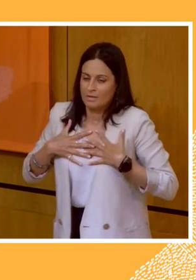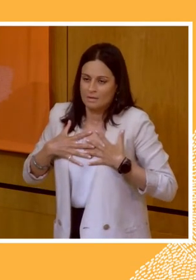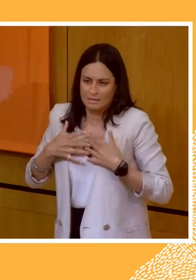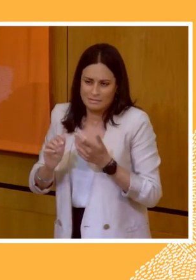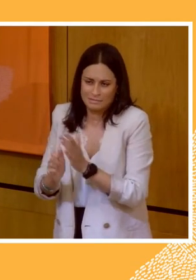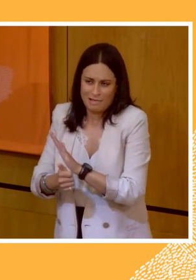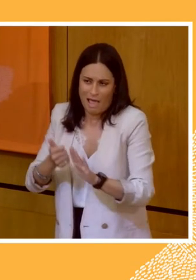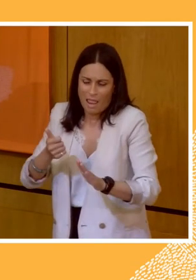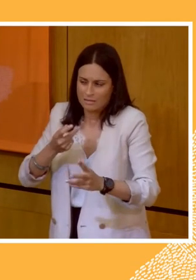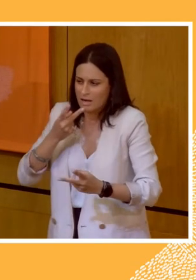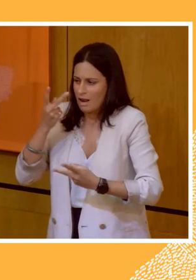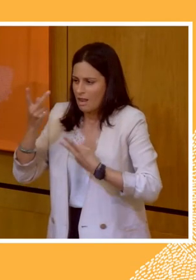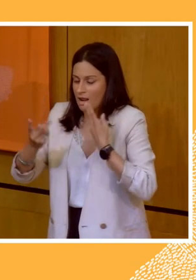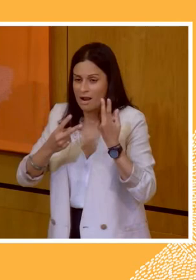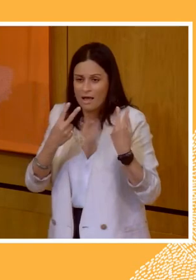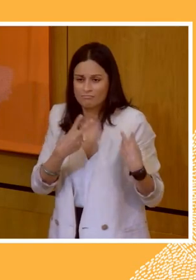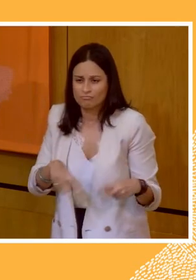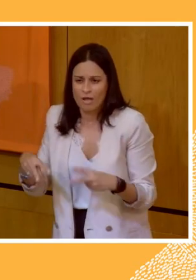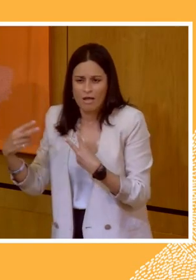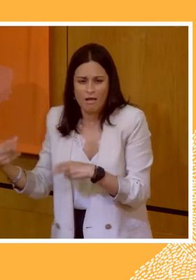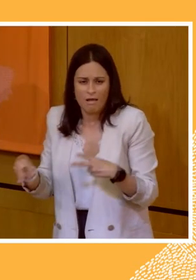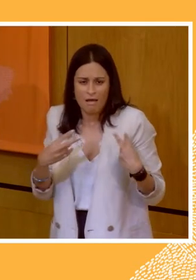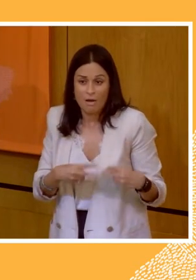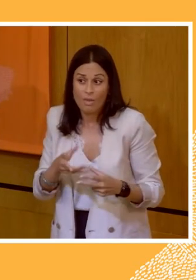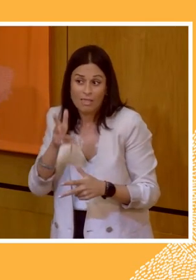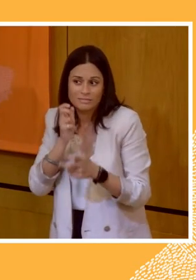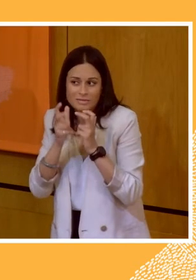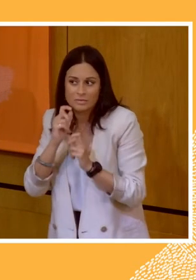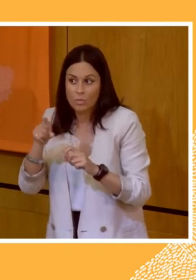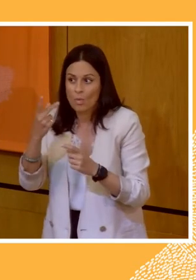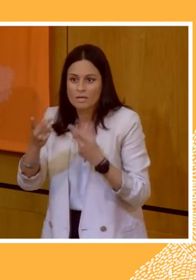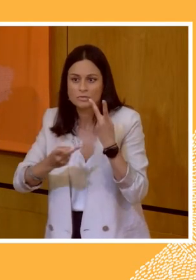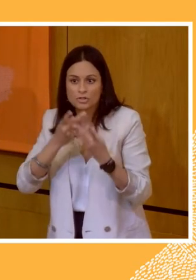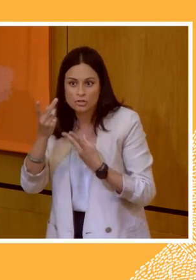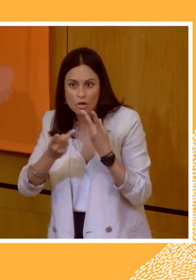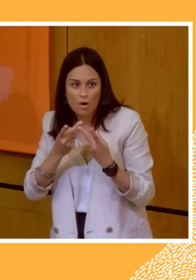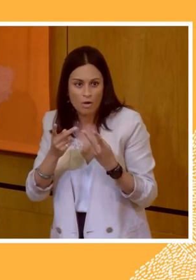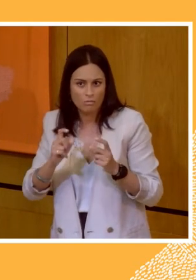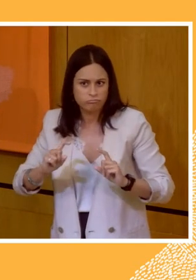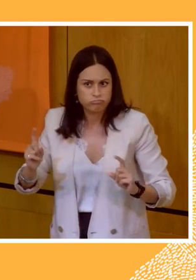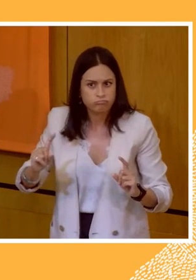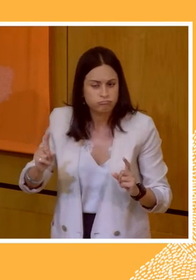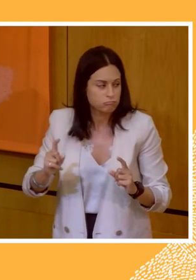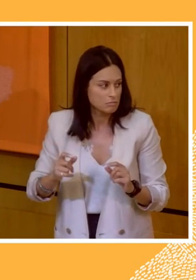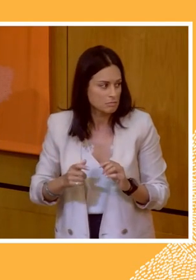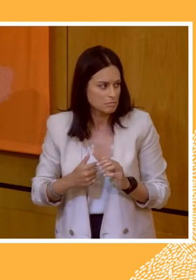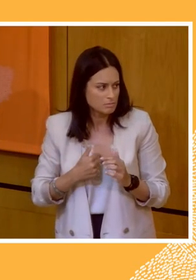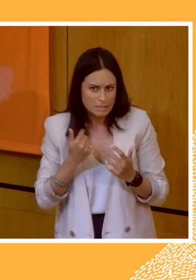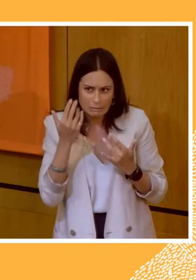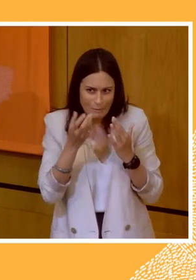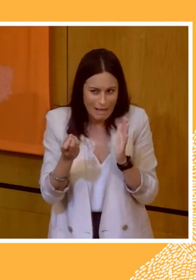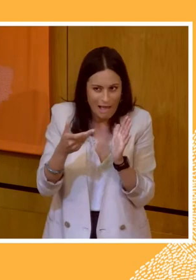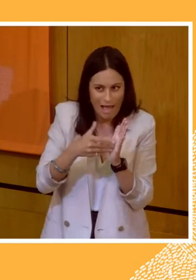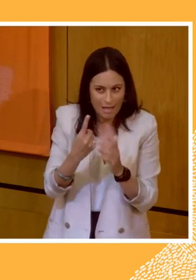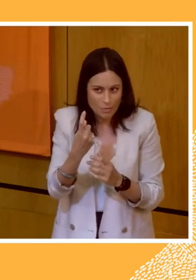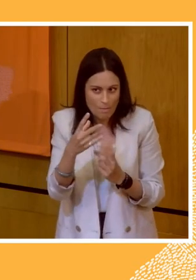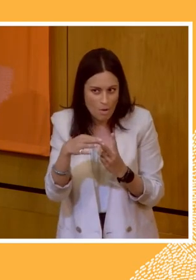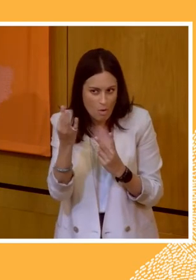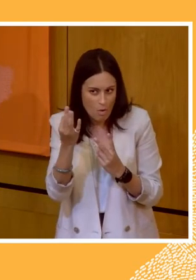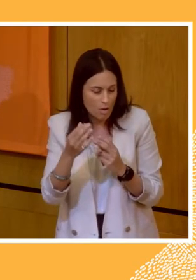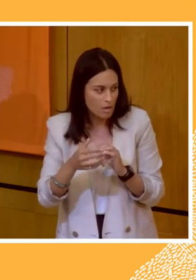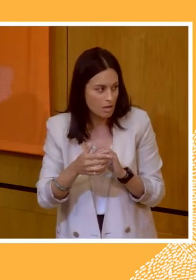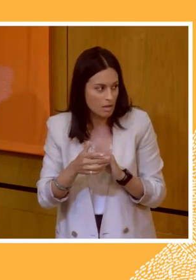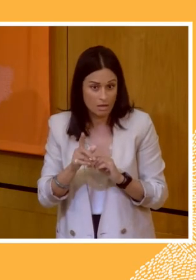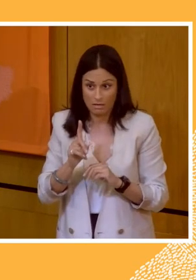at singing and dance. So we're going to listen to one of the songs, and what I just wanted to add another thing about